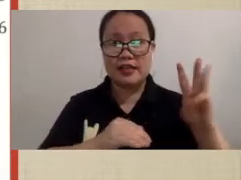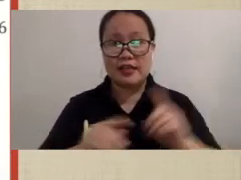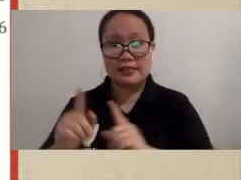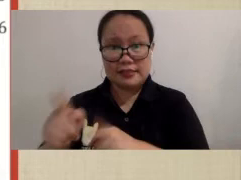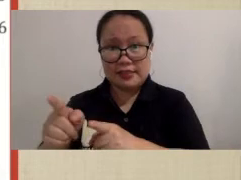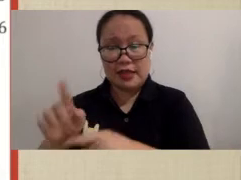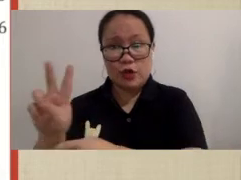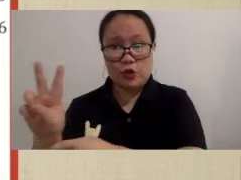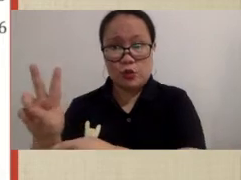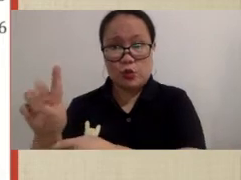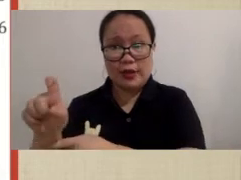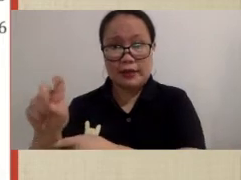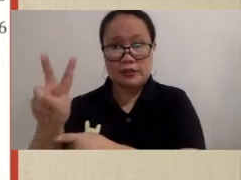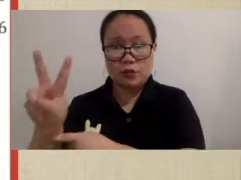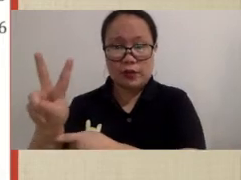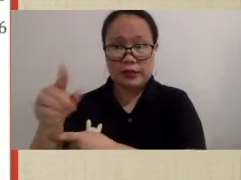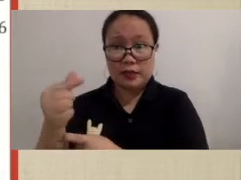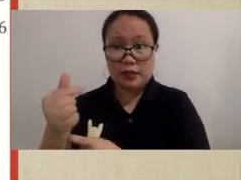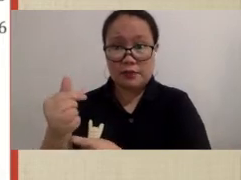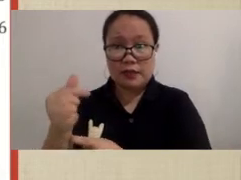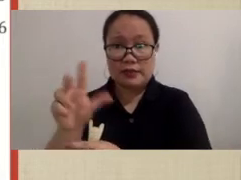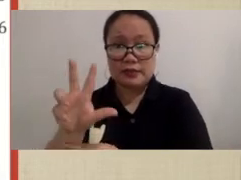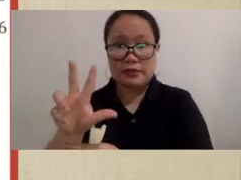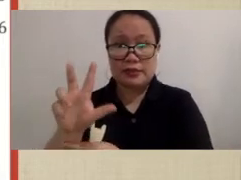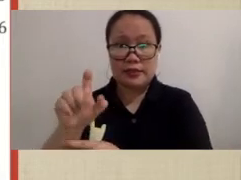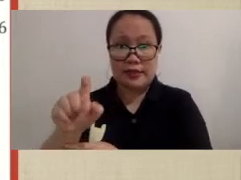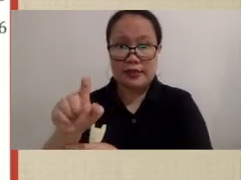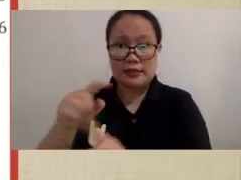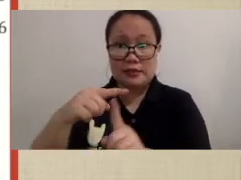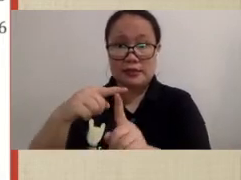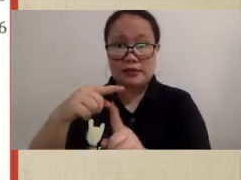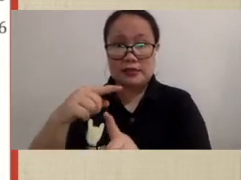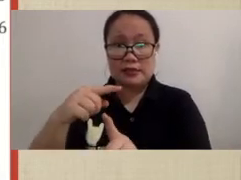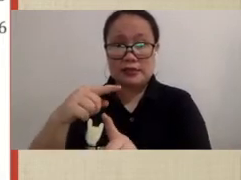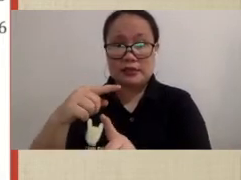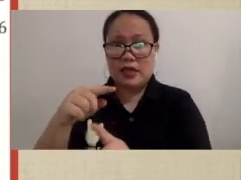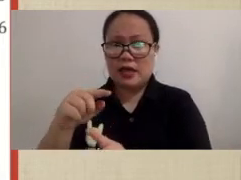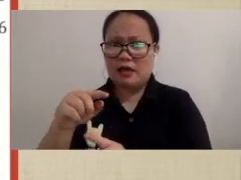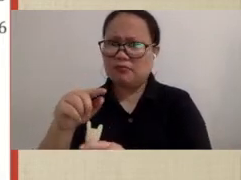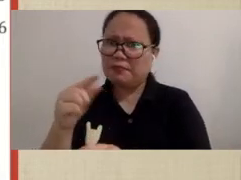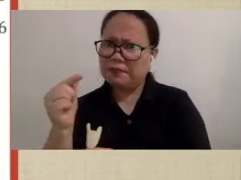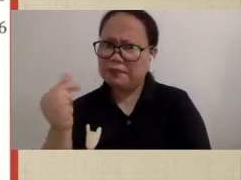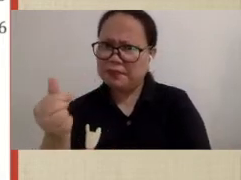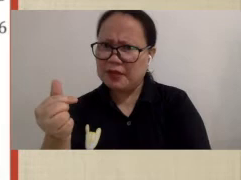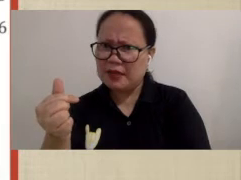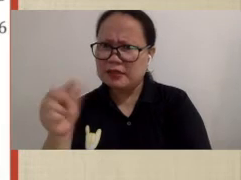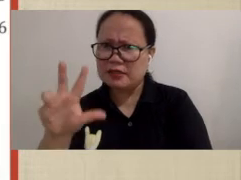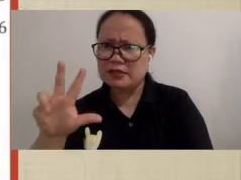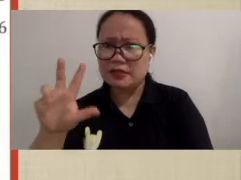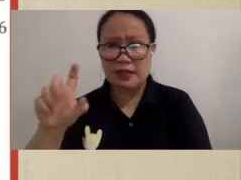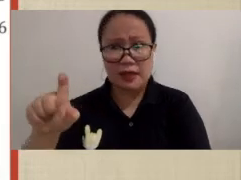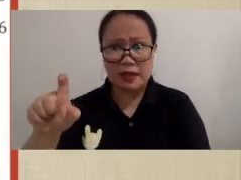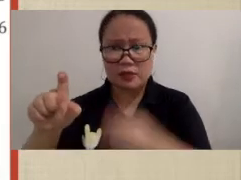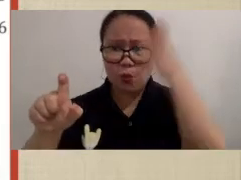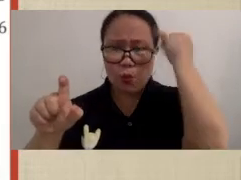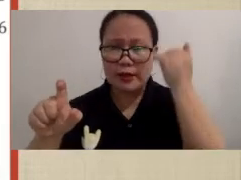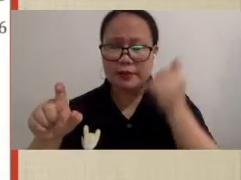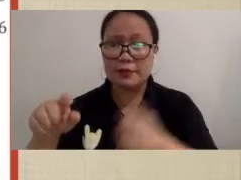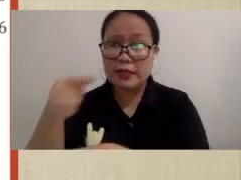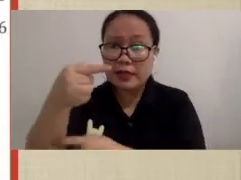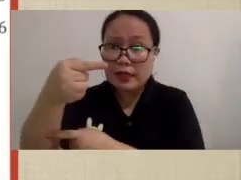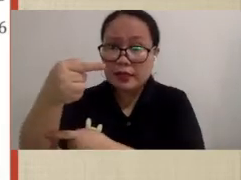2x squared plus 3x. Bakit? Kasi meron tayong negative